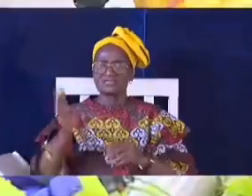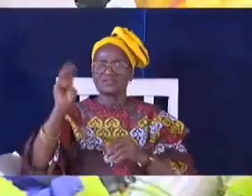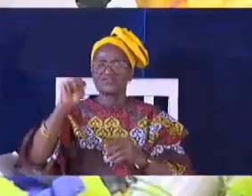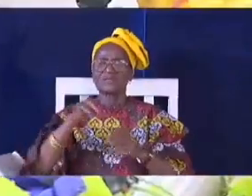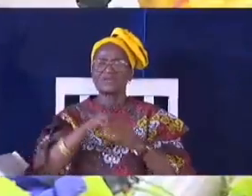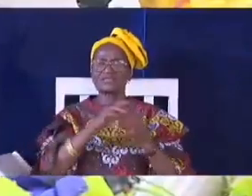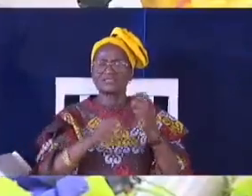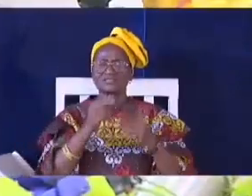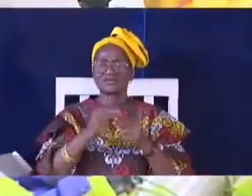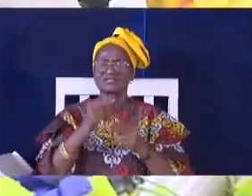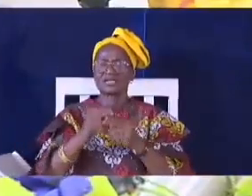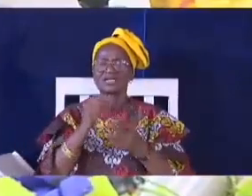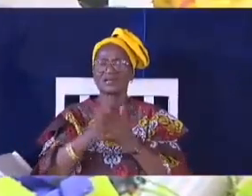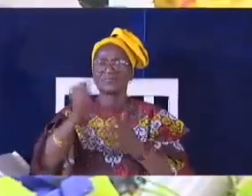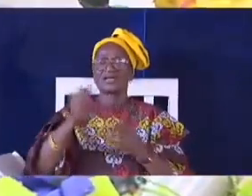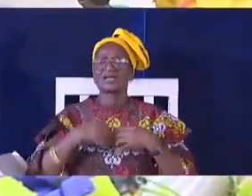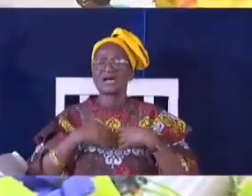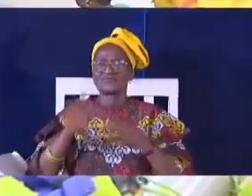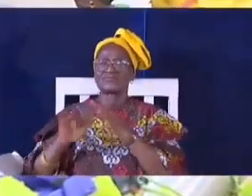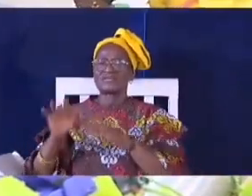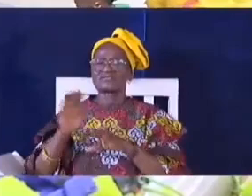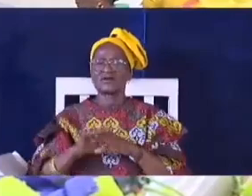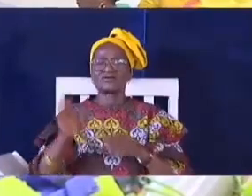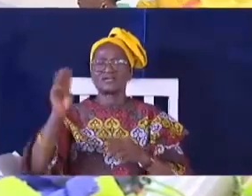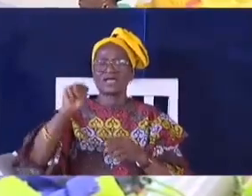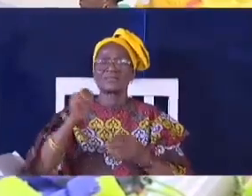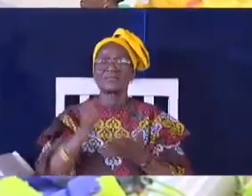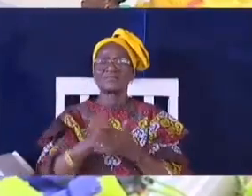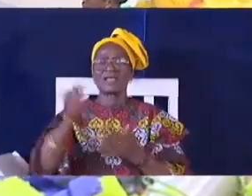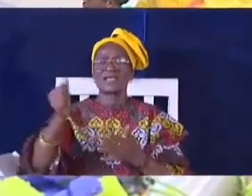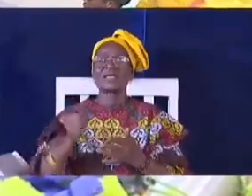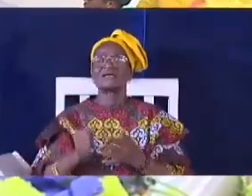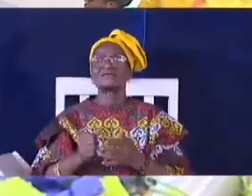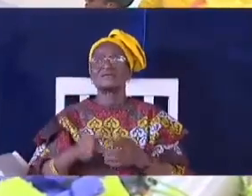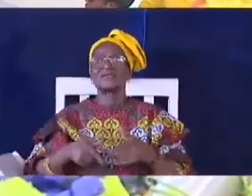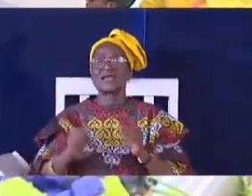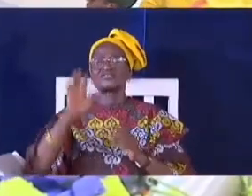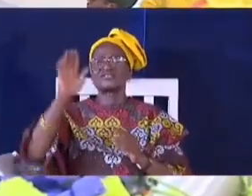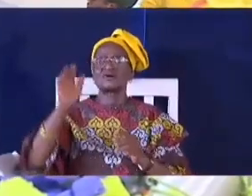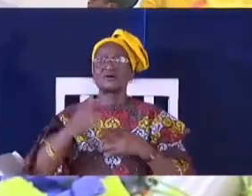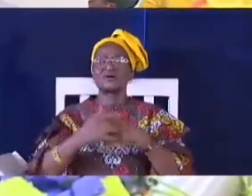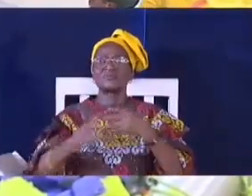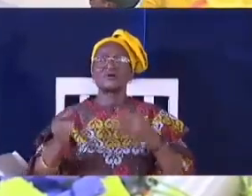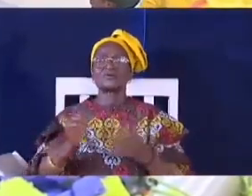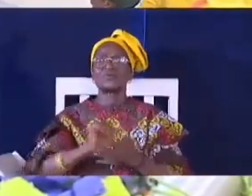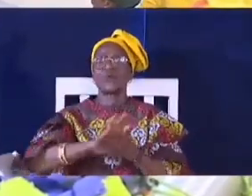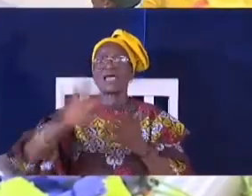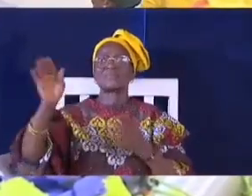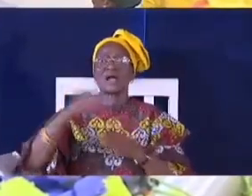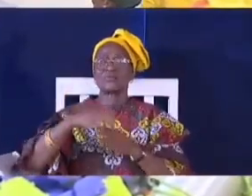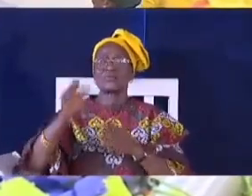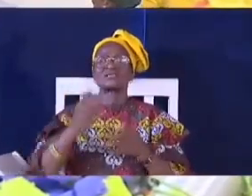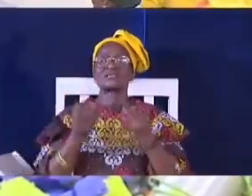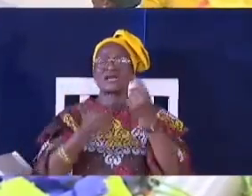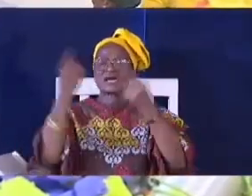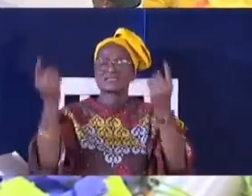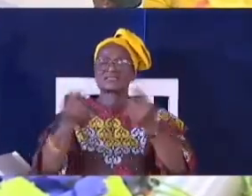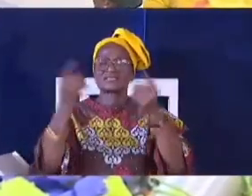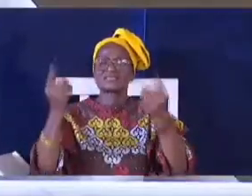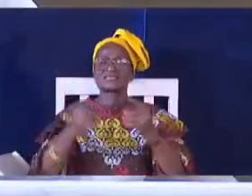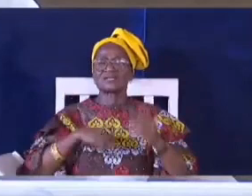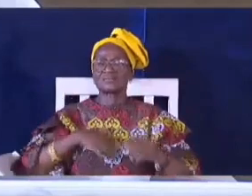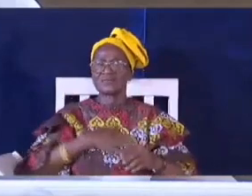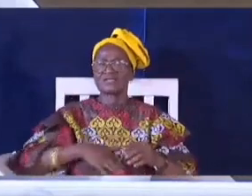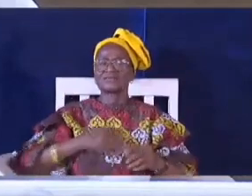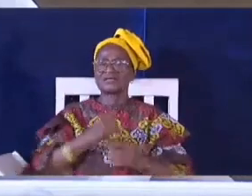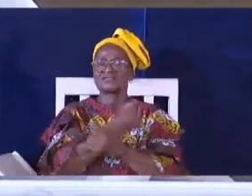name. Have mercy on them. Let your blood wipe away their sins.